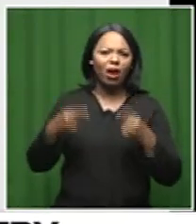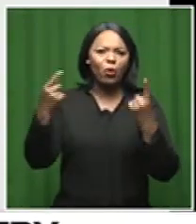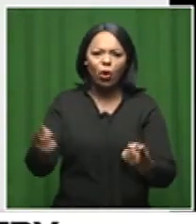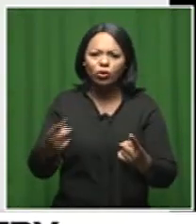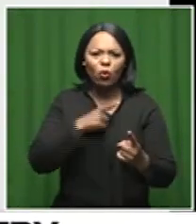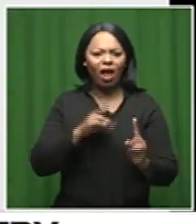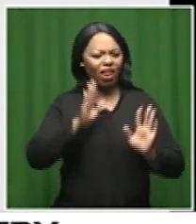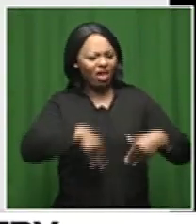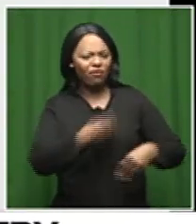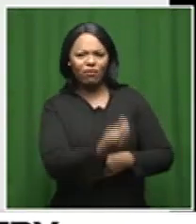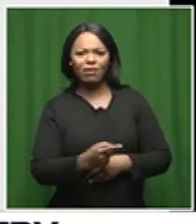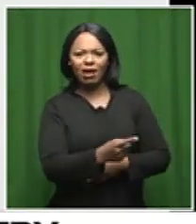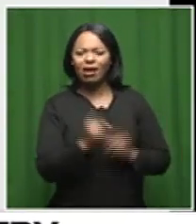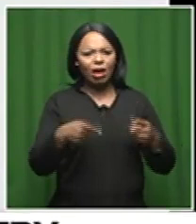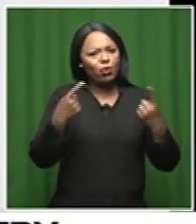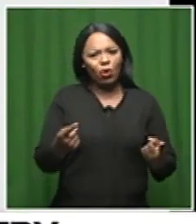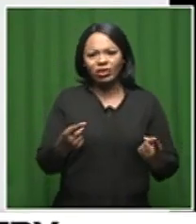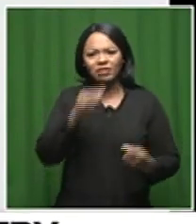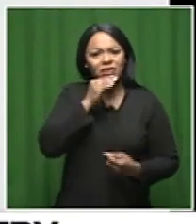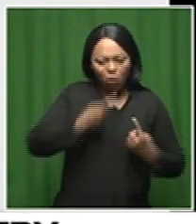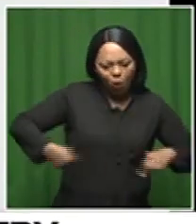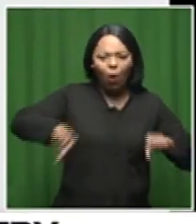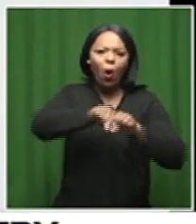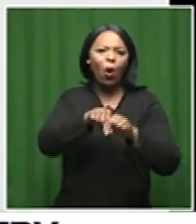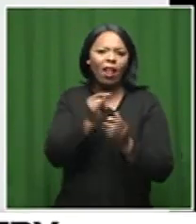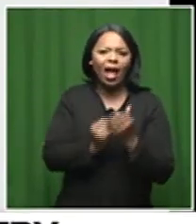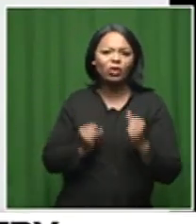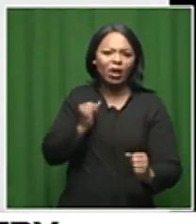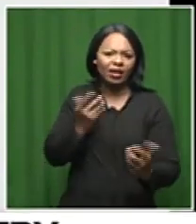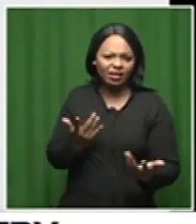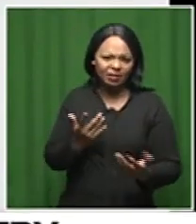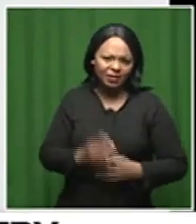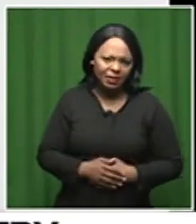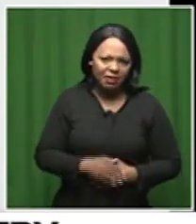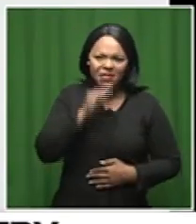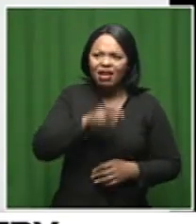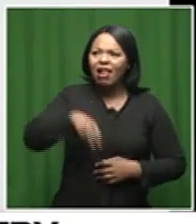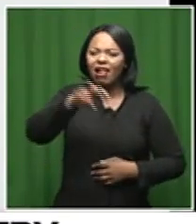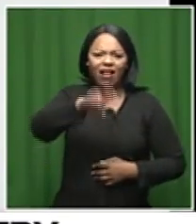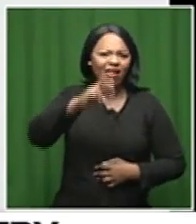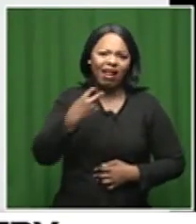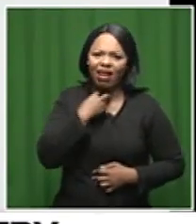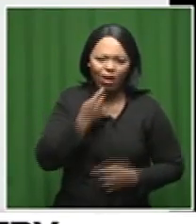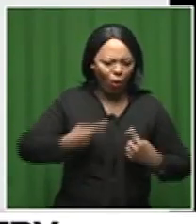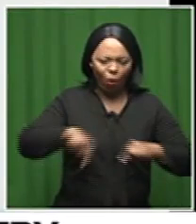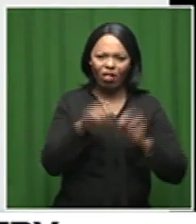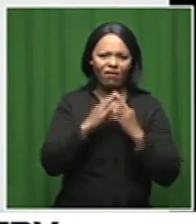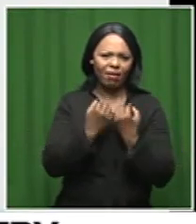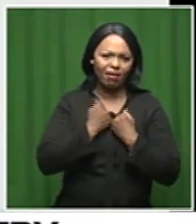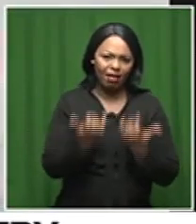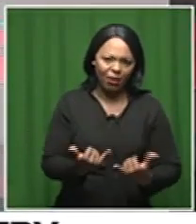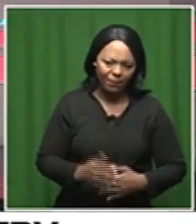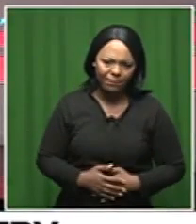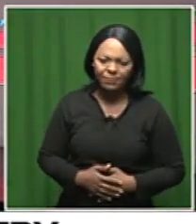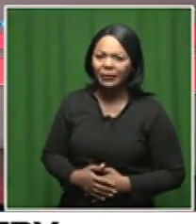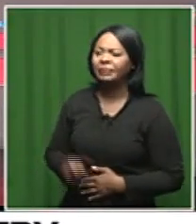offers without being able to take our daughter with. So generally now it means that the whole family is kind of in isolation. Now, when you describe